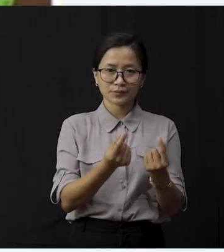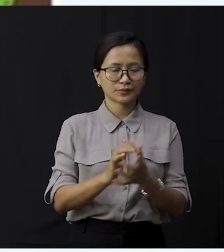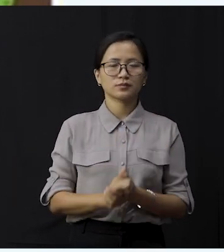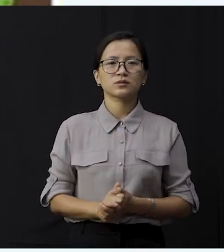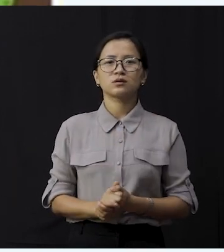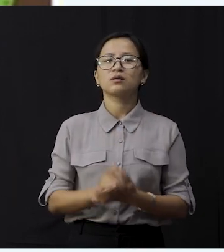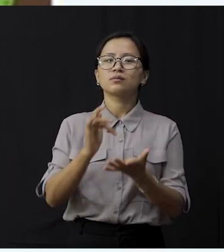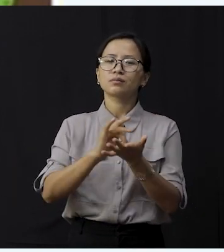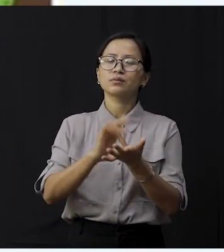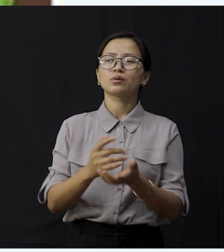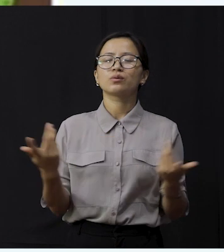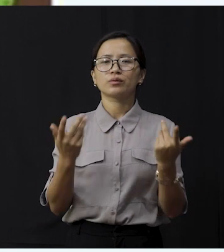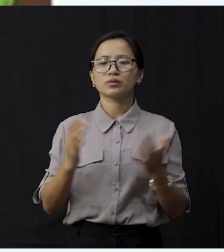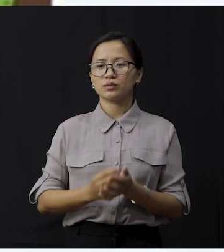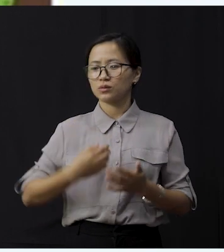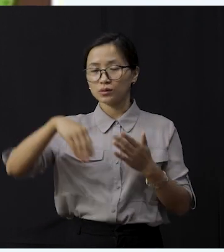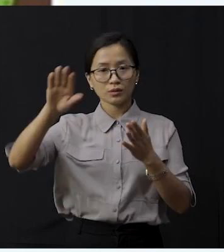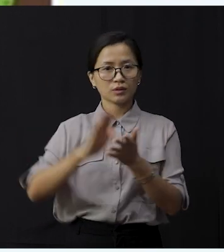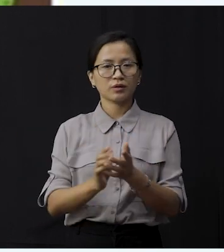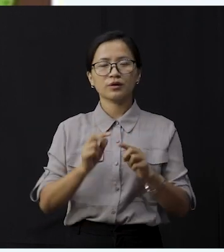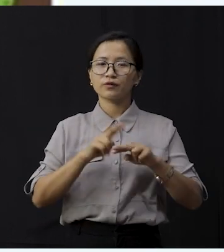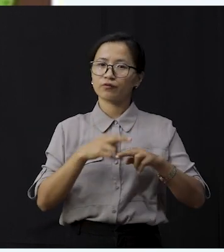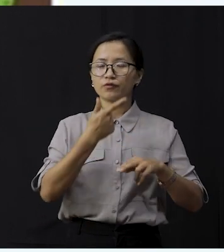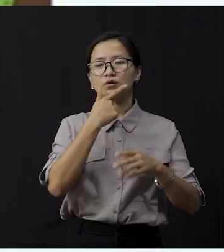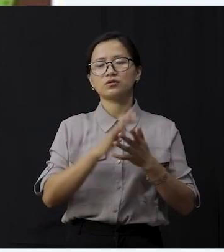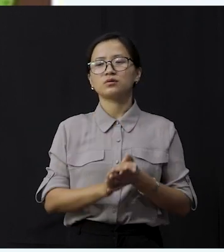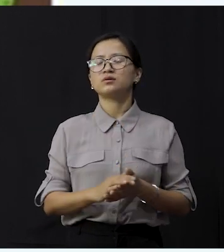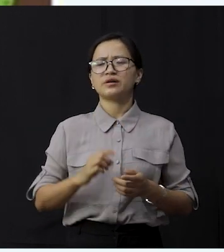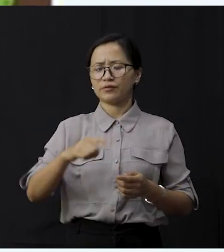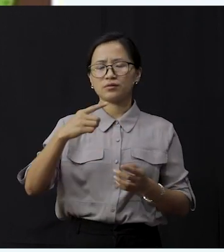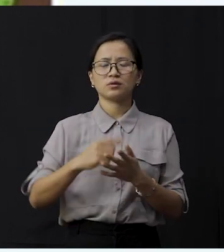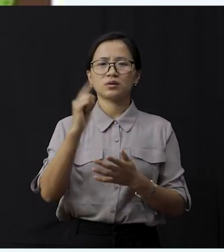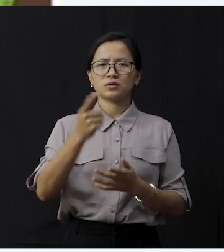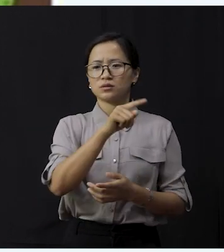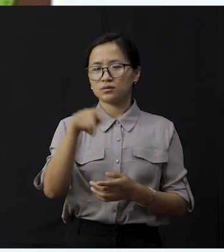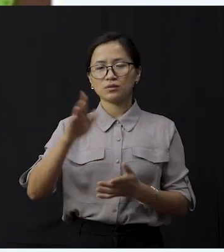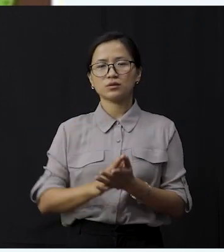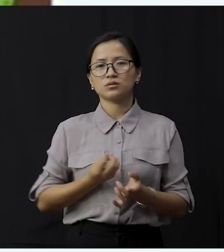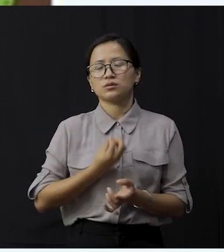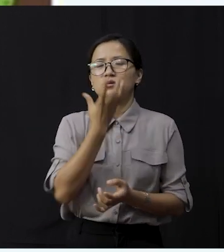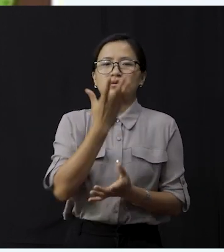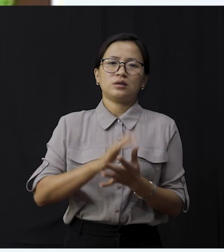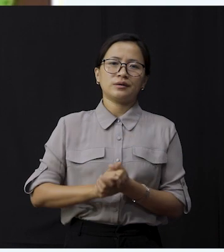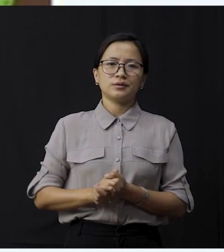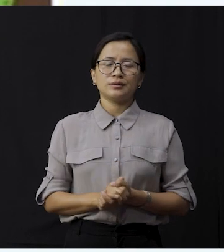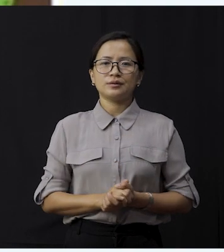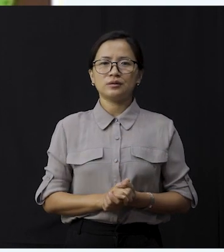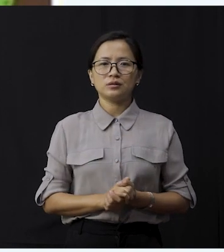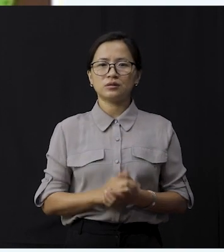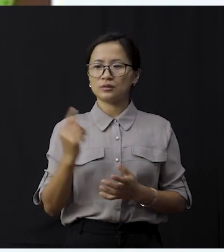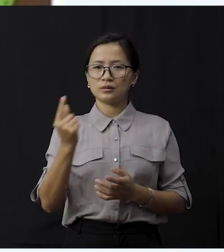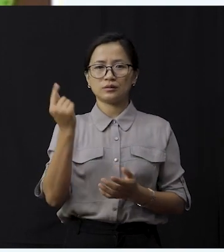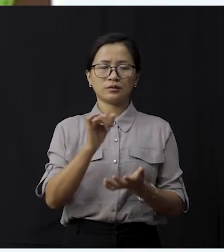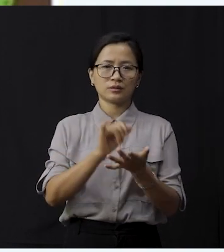park is a place where we can go and have fun, and where everyone has a right to enjoy, or where everyone has a right to